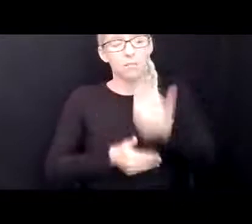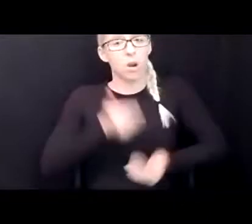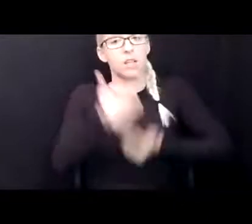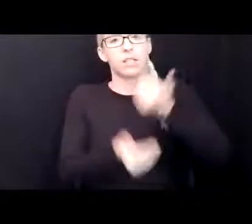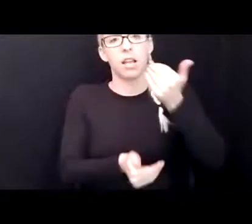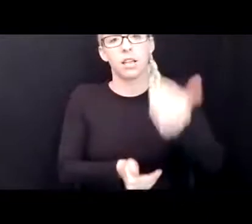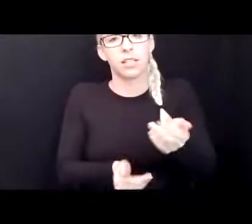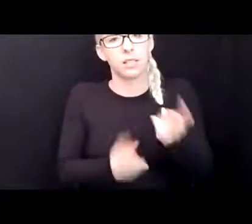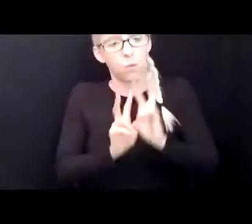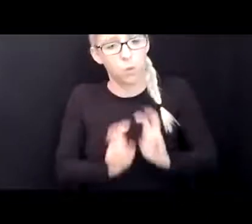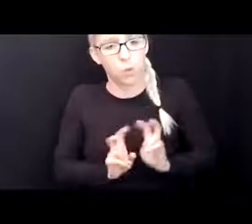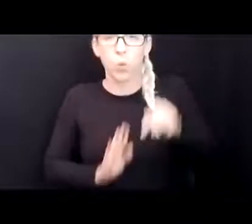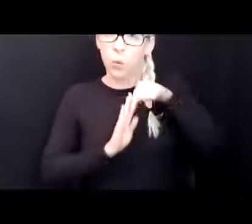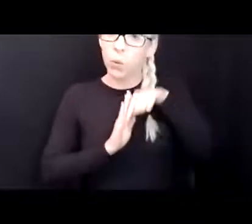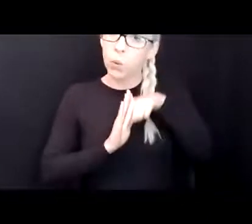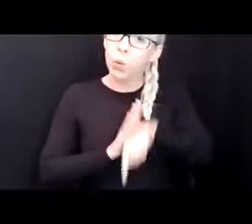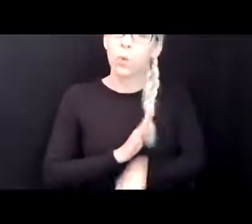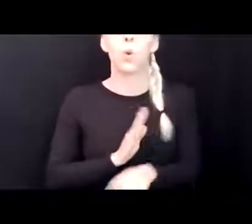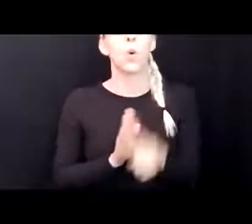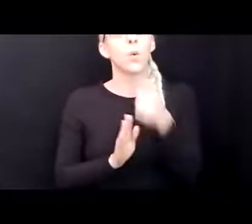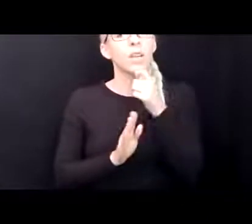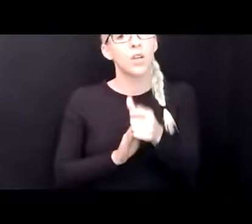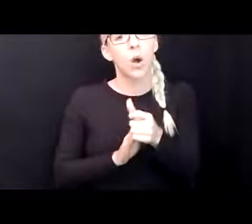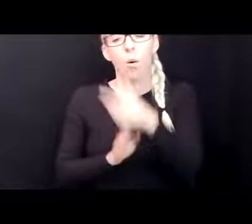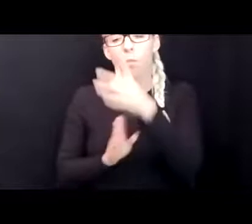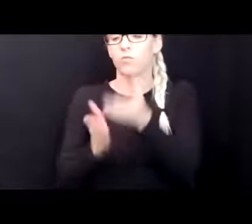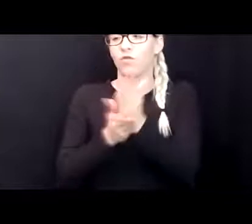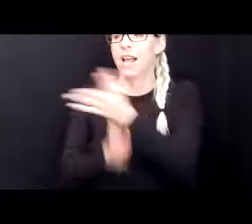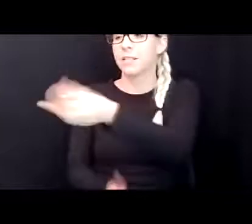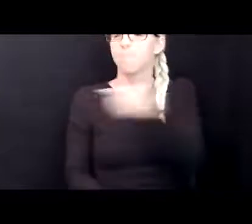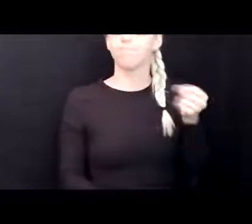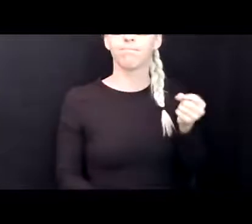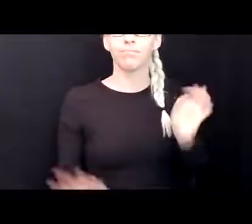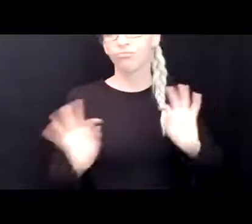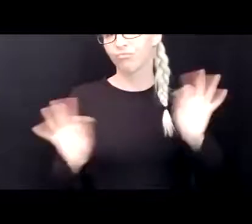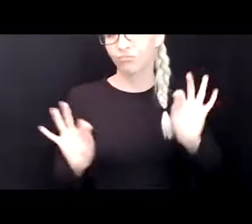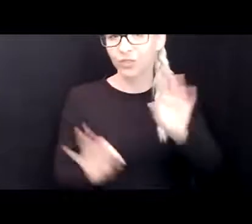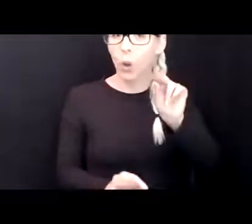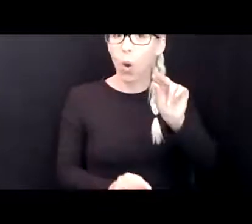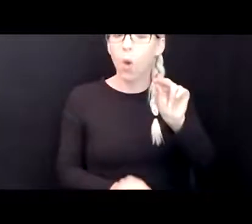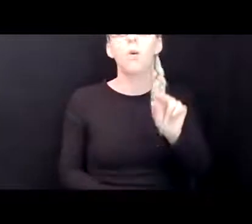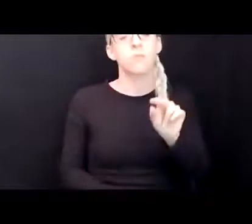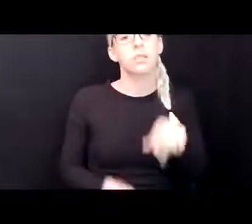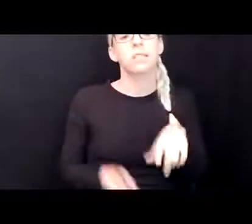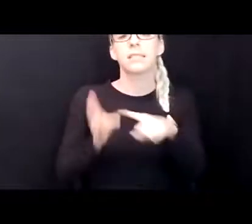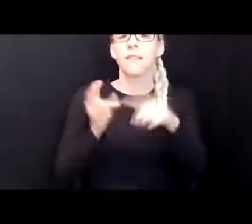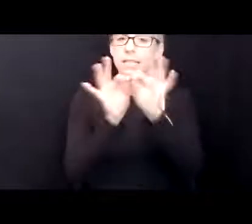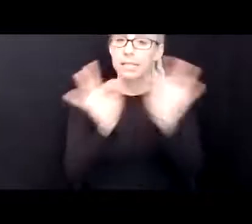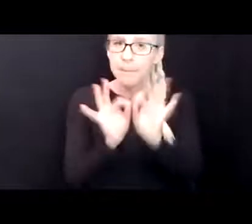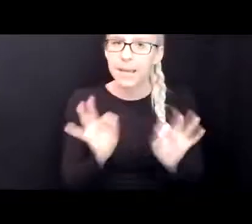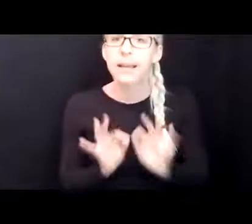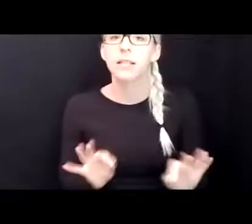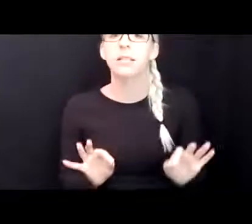It's something that we don't take away someone's rights very lightly. And, you know, those 7 statements basically give me the